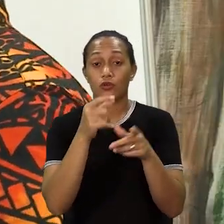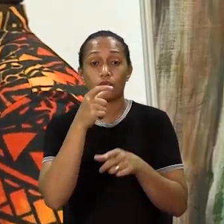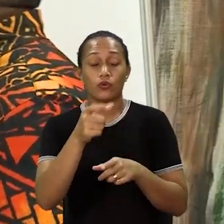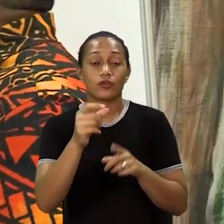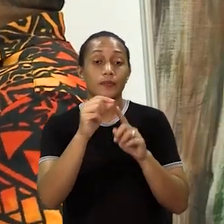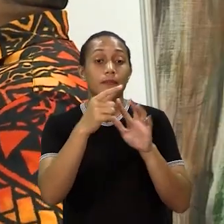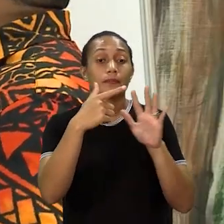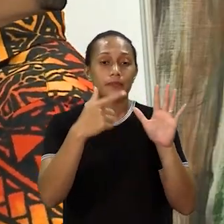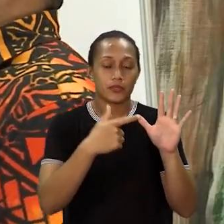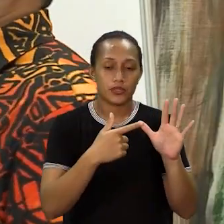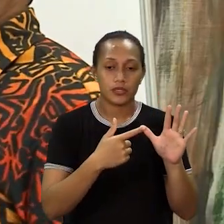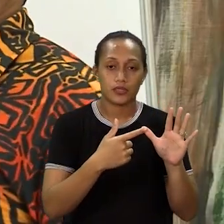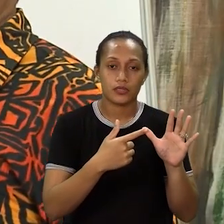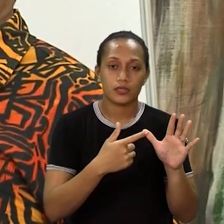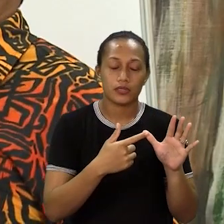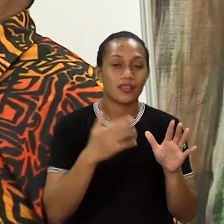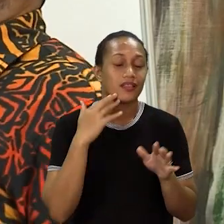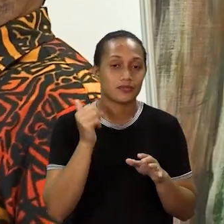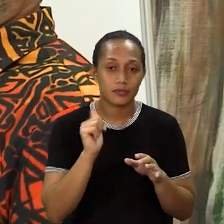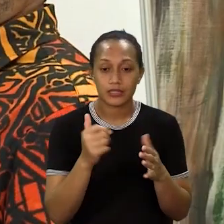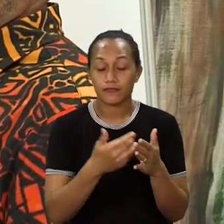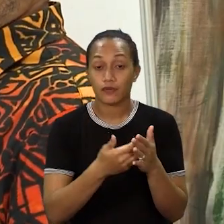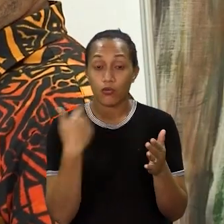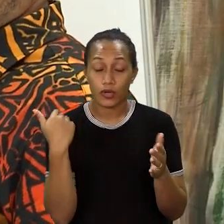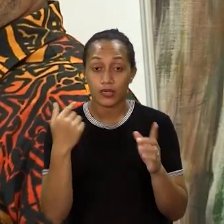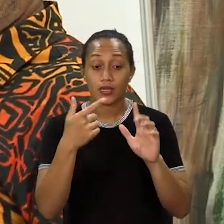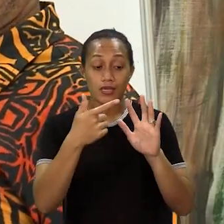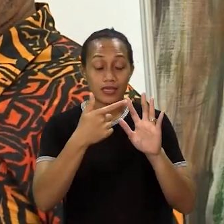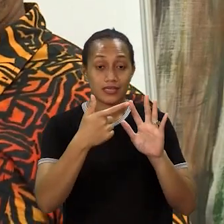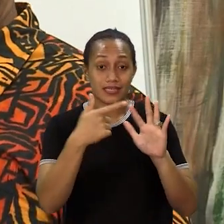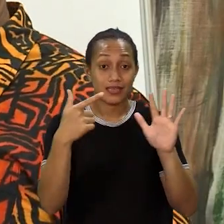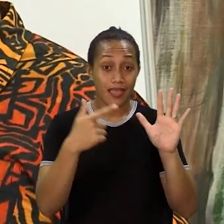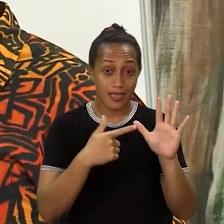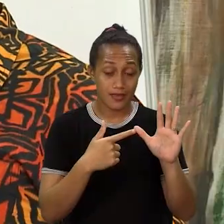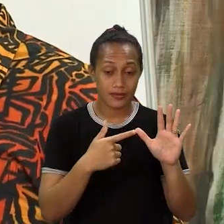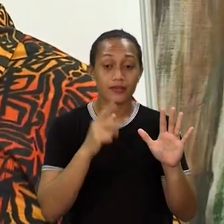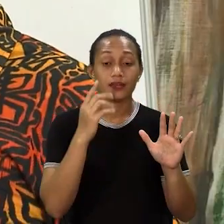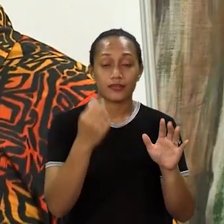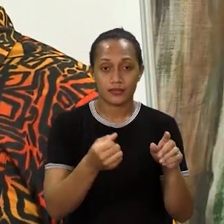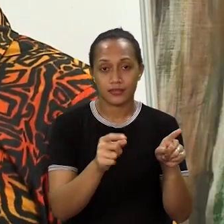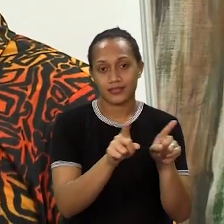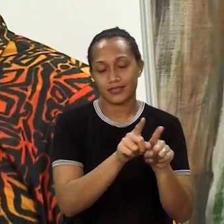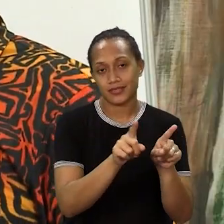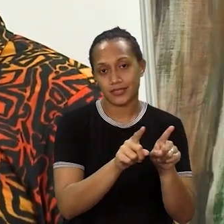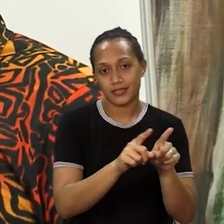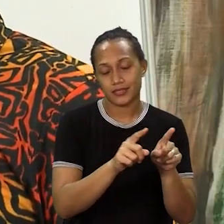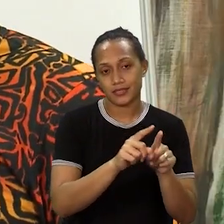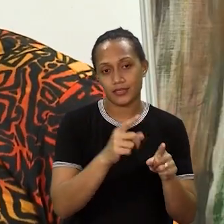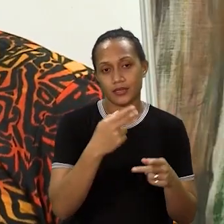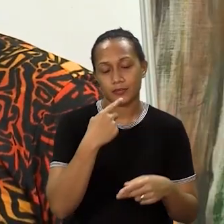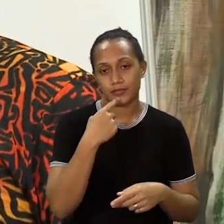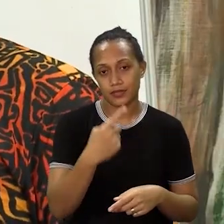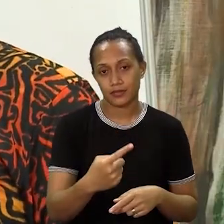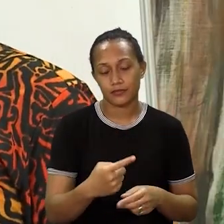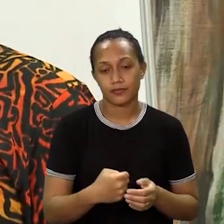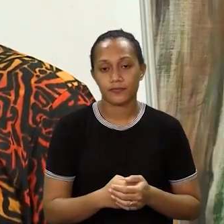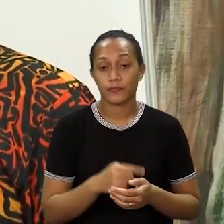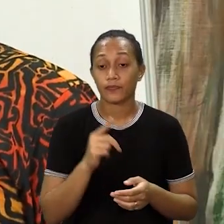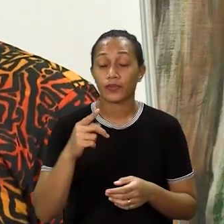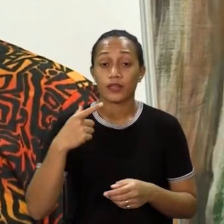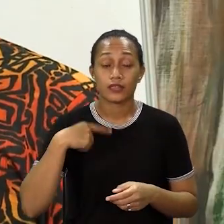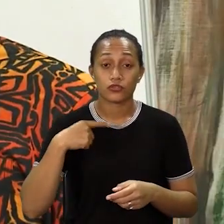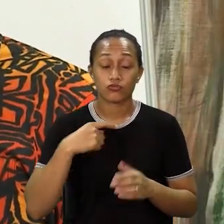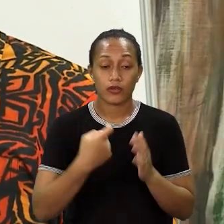P and the whole word is B. So even if you take the last two letters away from the word B, they still have the